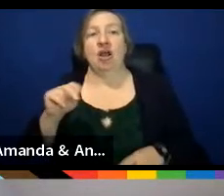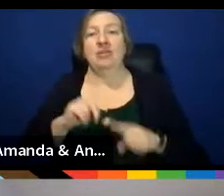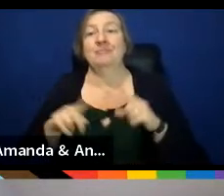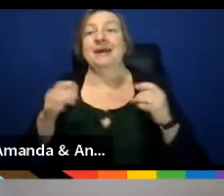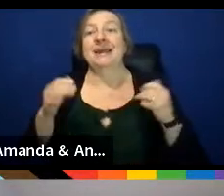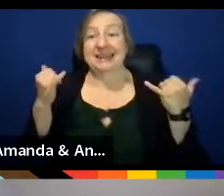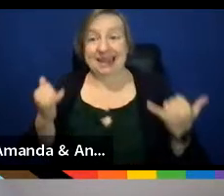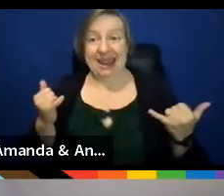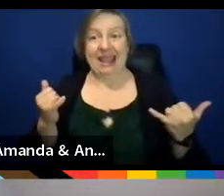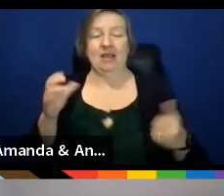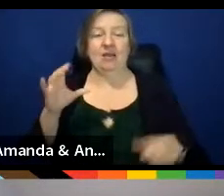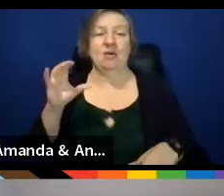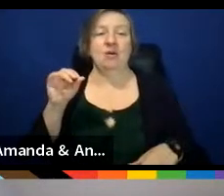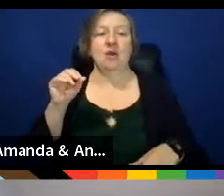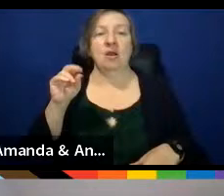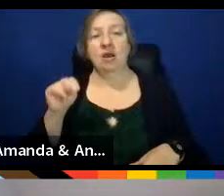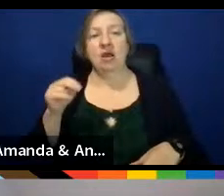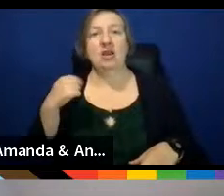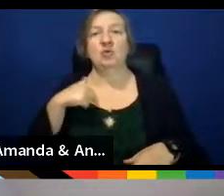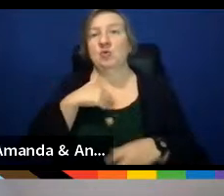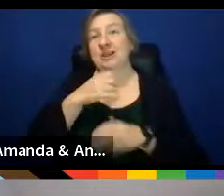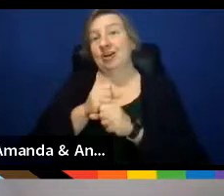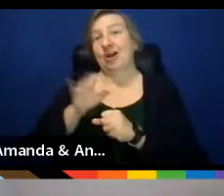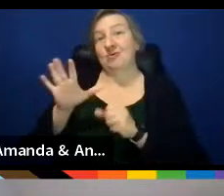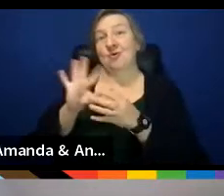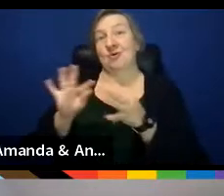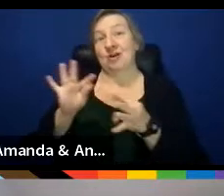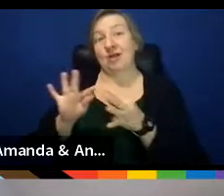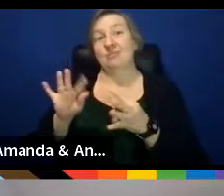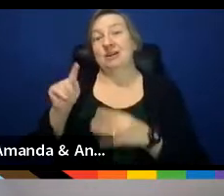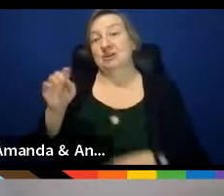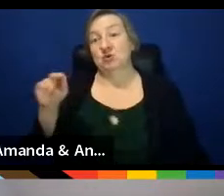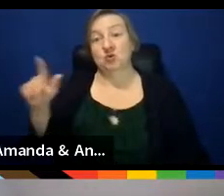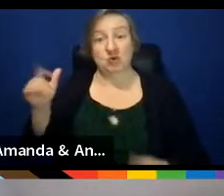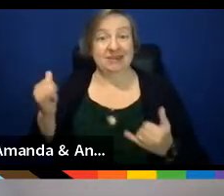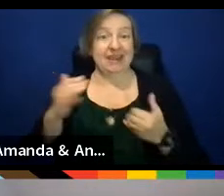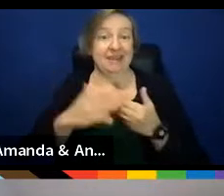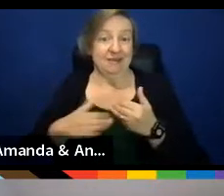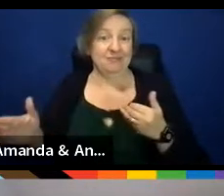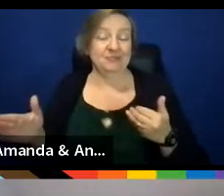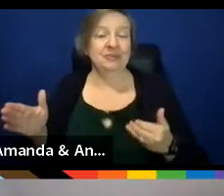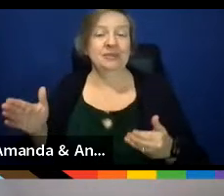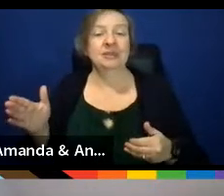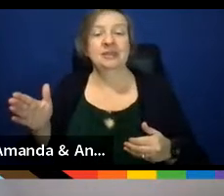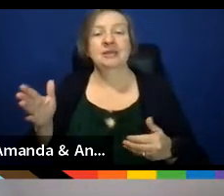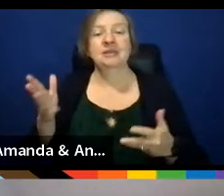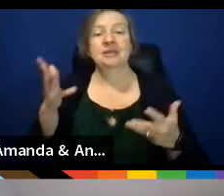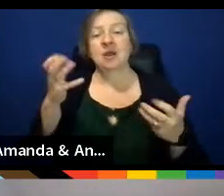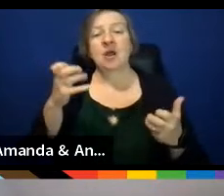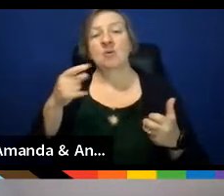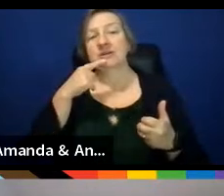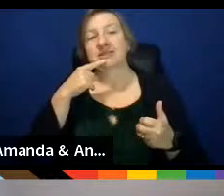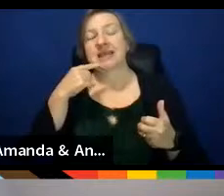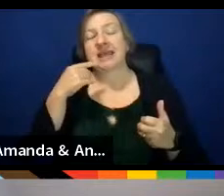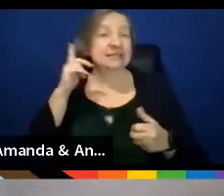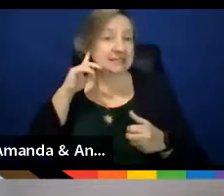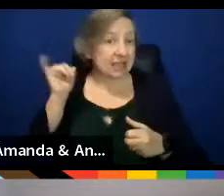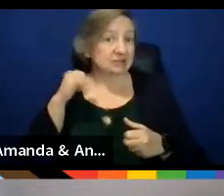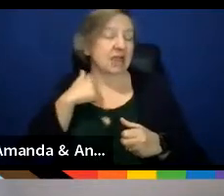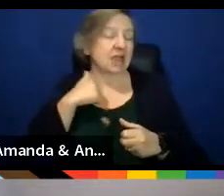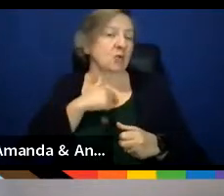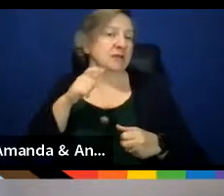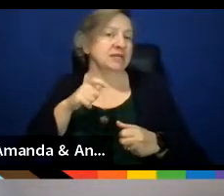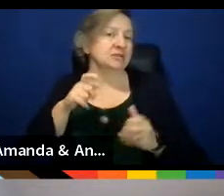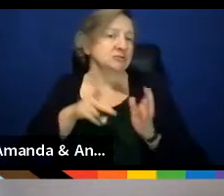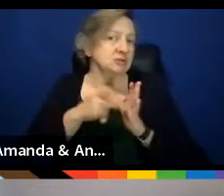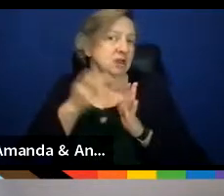turned on the like, hey, we got your comment tool. So I just want to flag that it sounds like we need to double